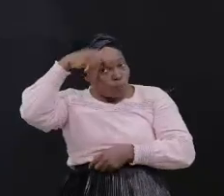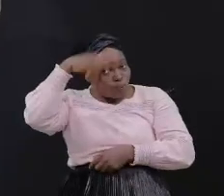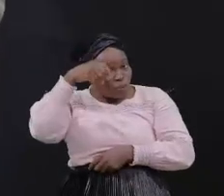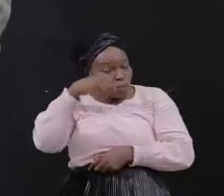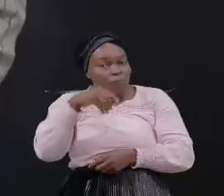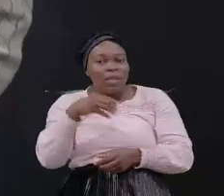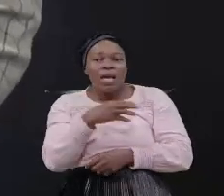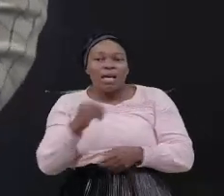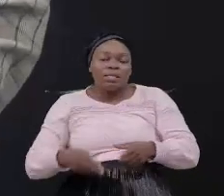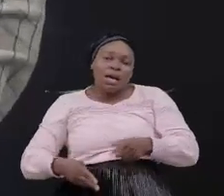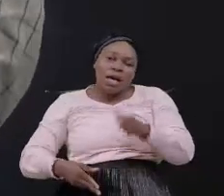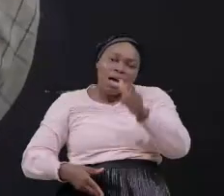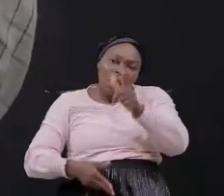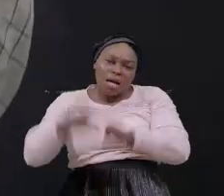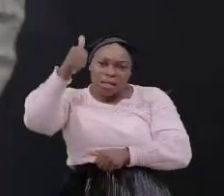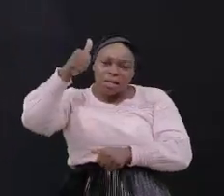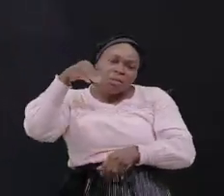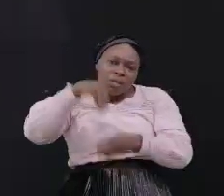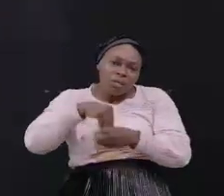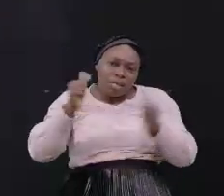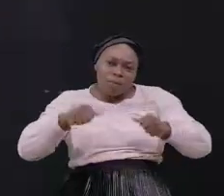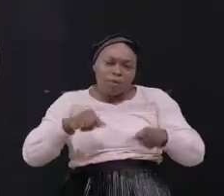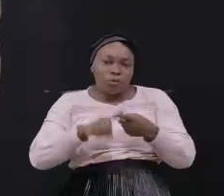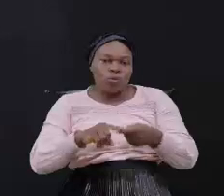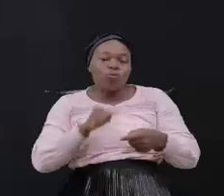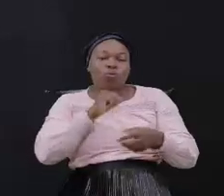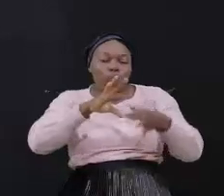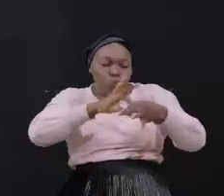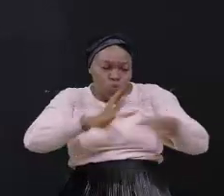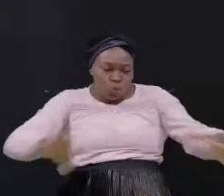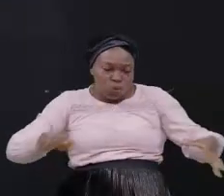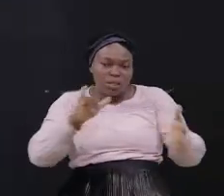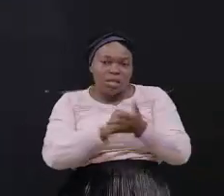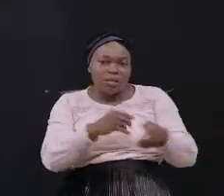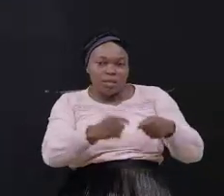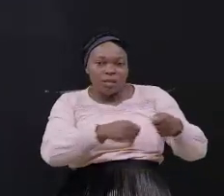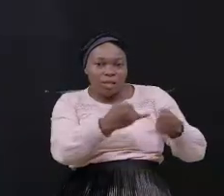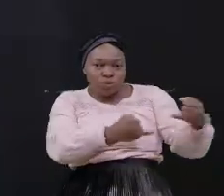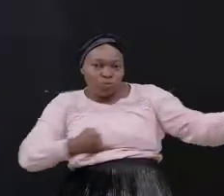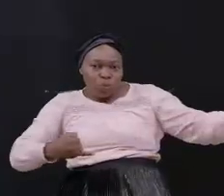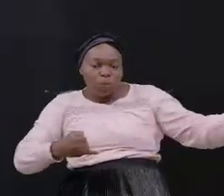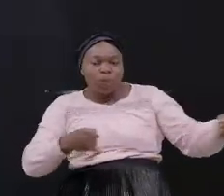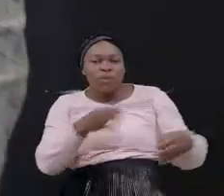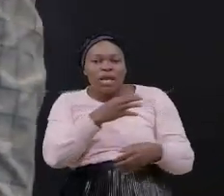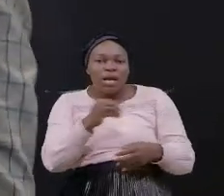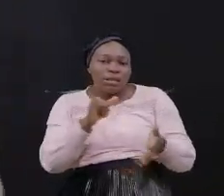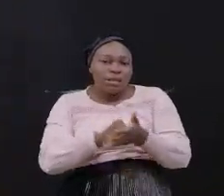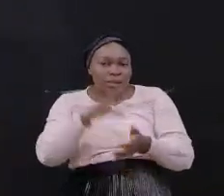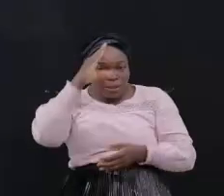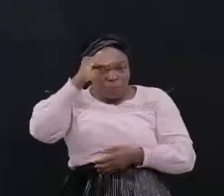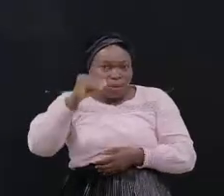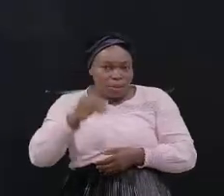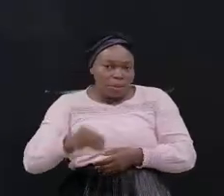ability to untie rope or even cut the rope, a man higher than that goat